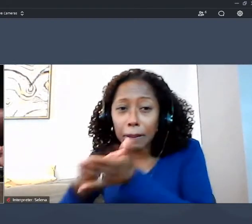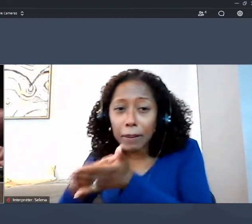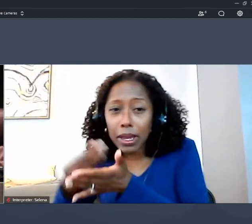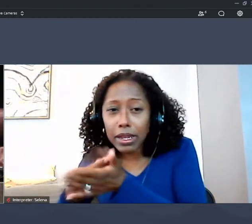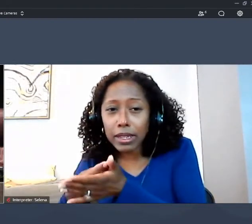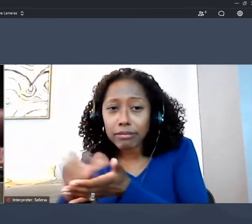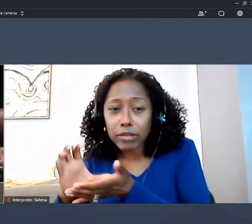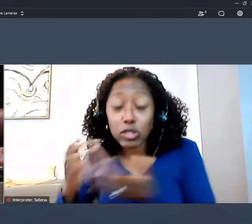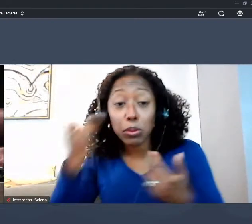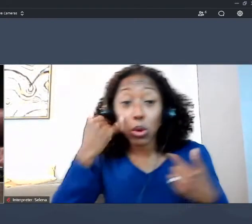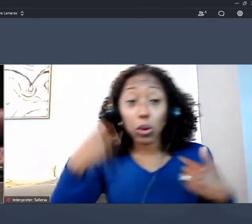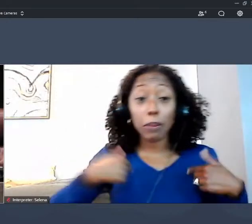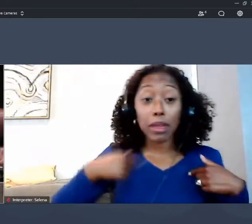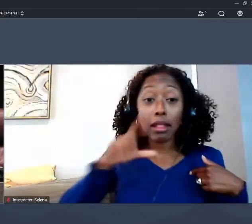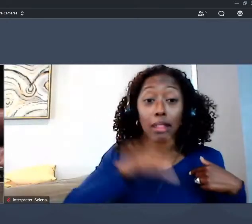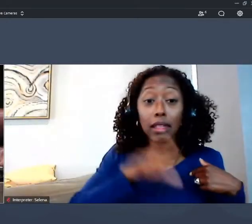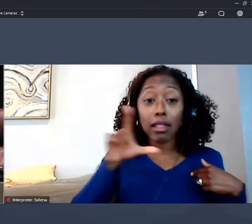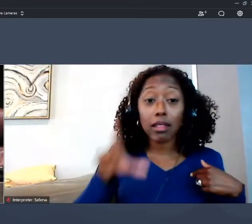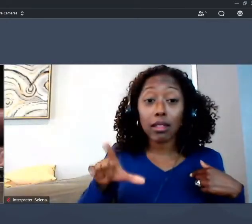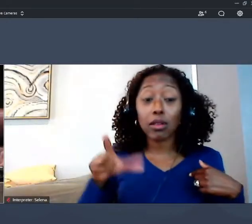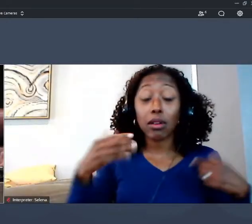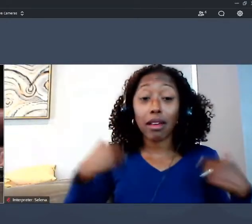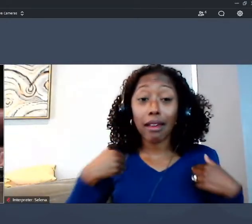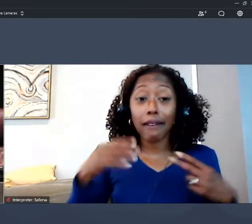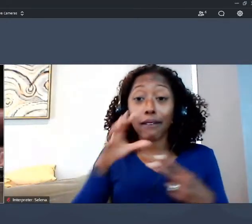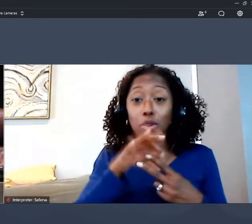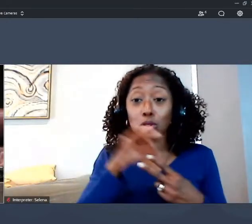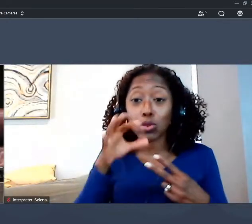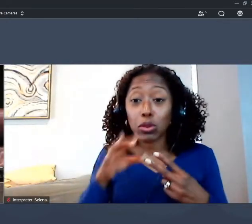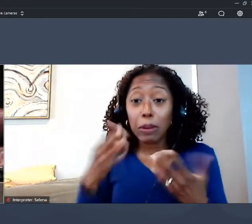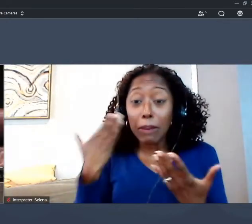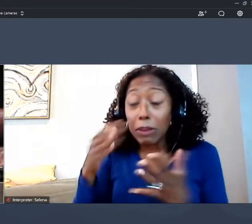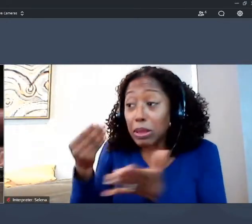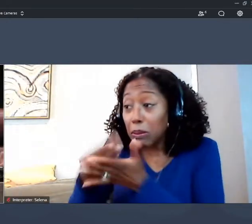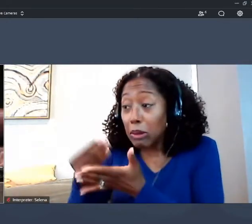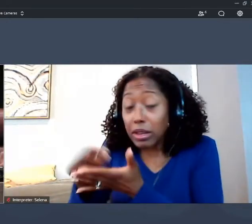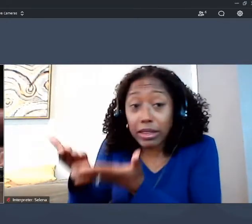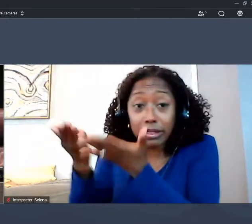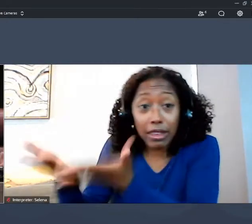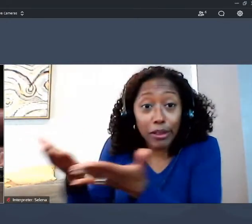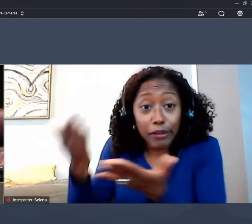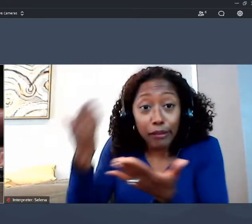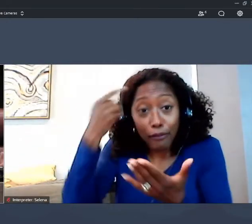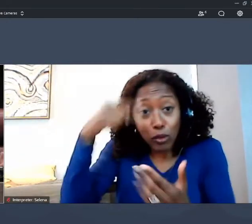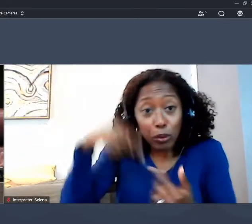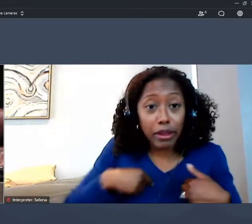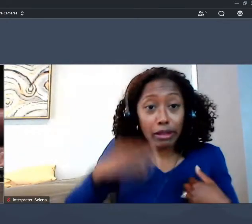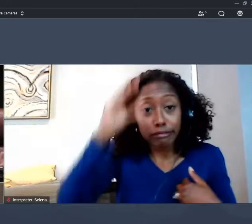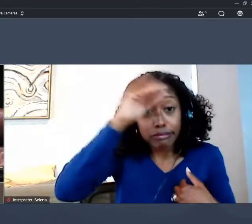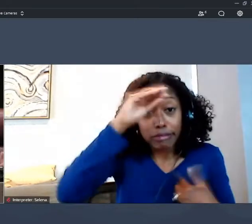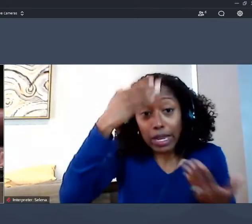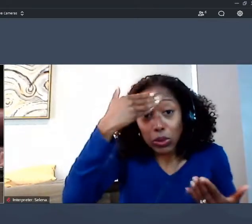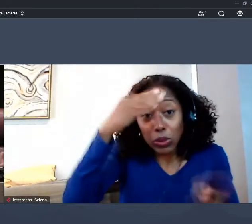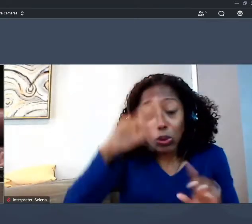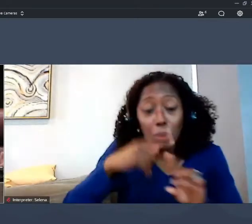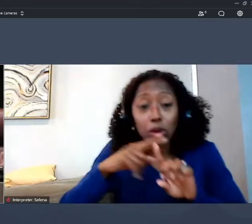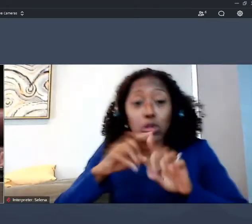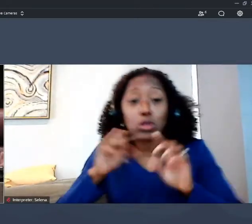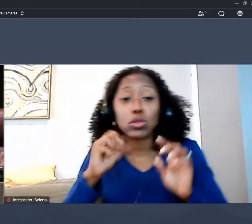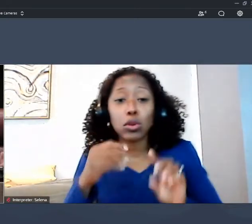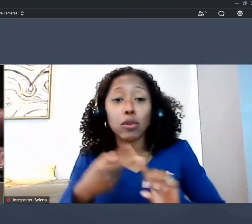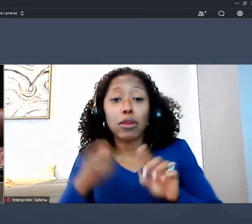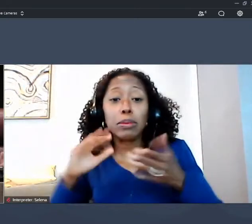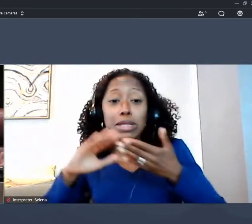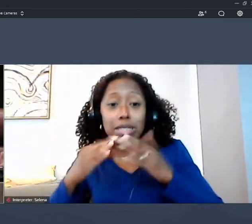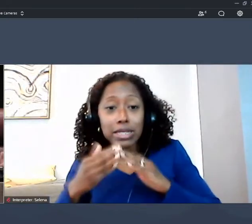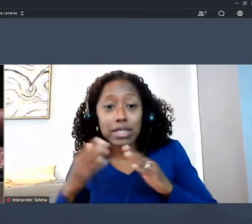a landlord and I have the choice, I may not know that this money exists. So from a city standpoint,